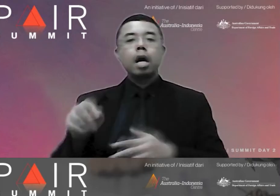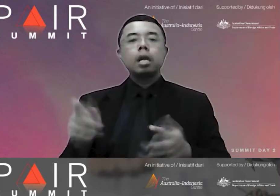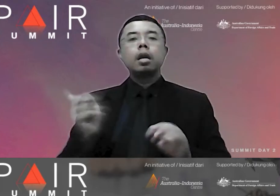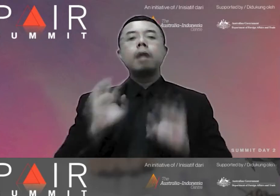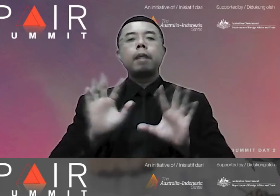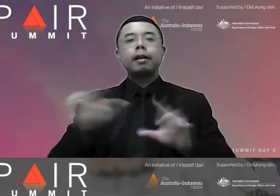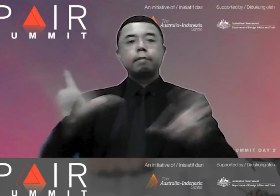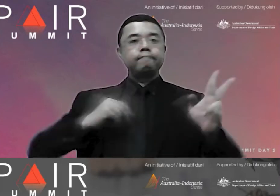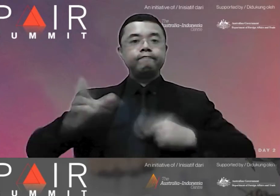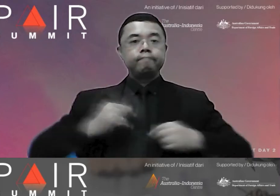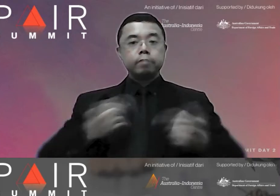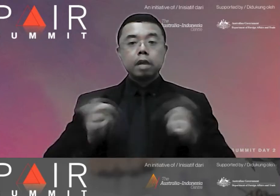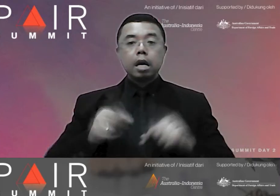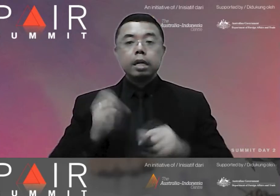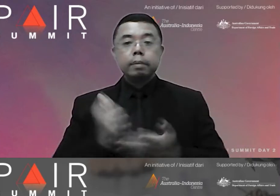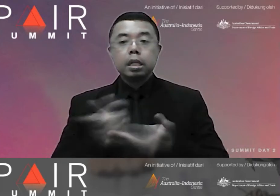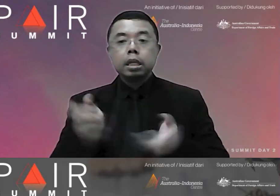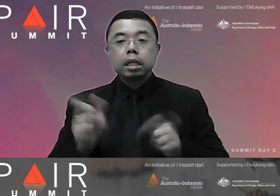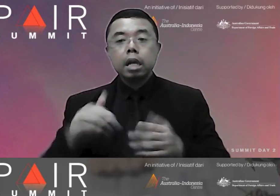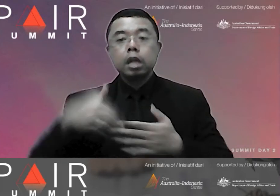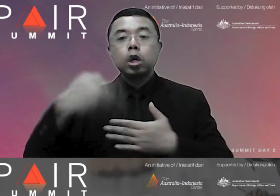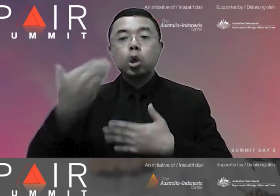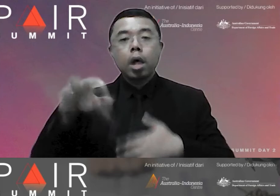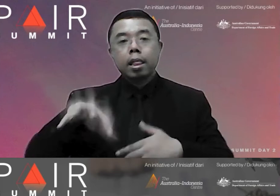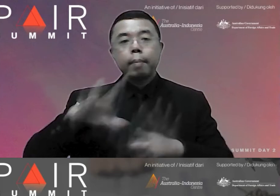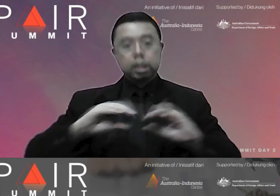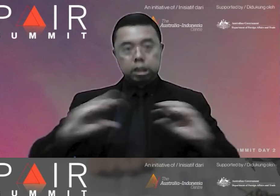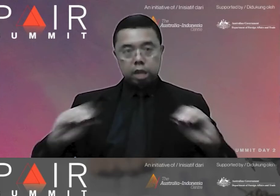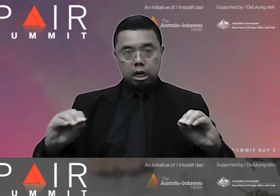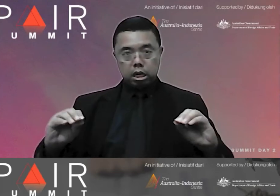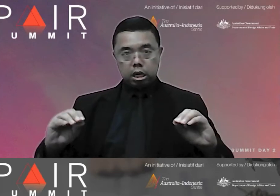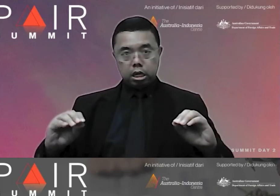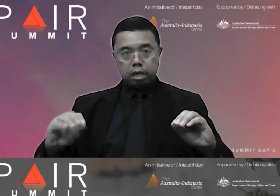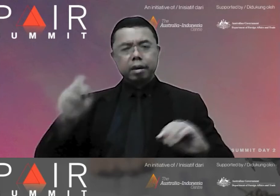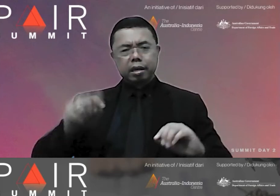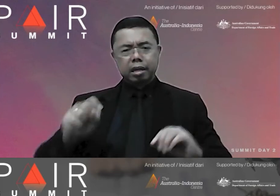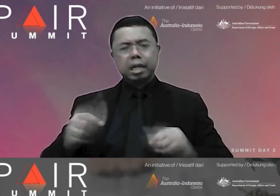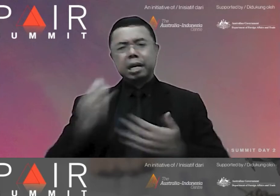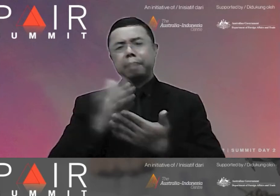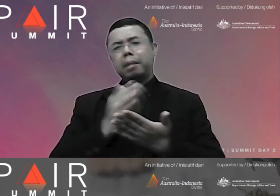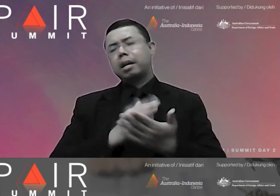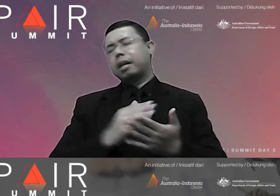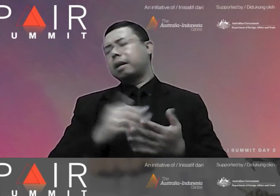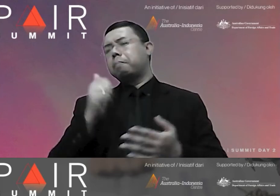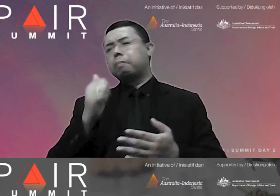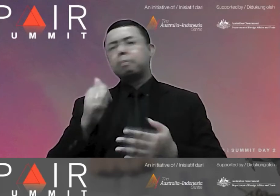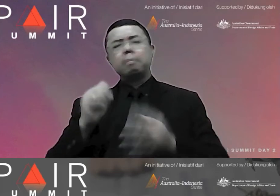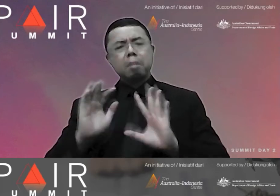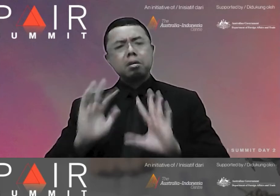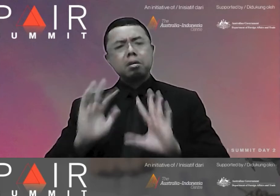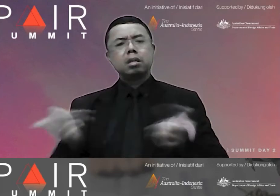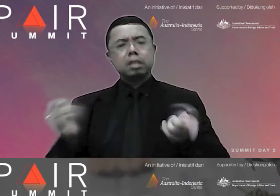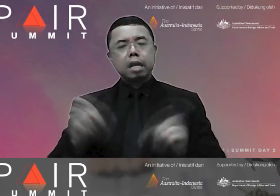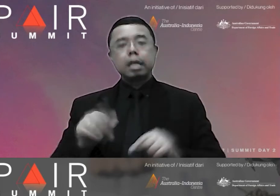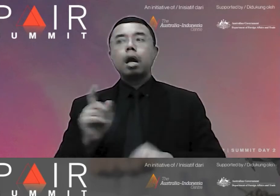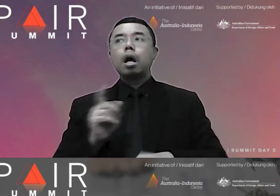the workplace. And this is interesting part because psychologically, when healthcare workers are in the hospital,